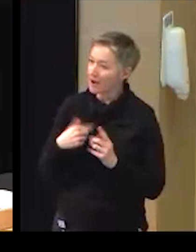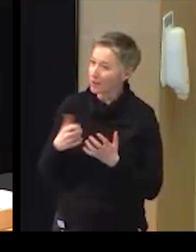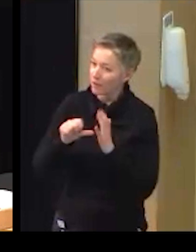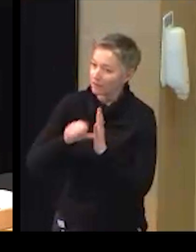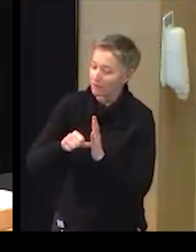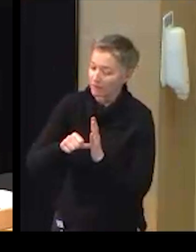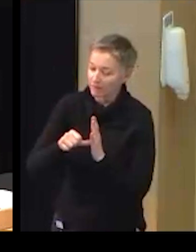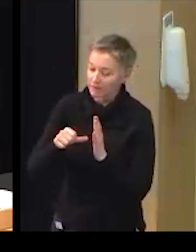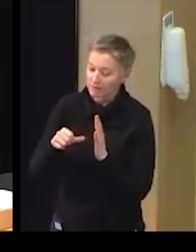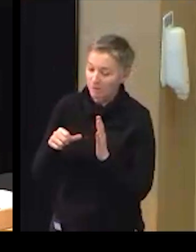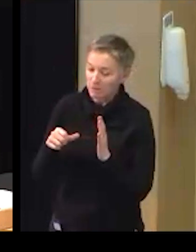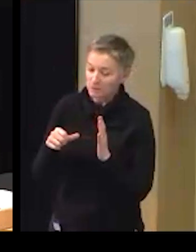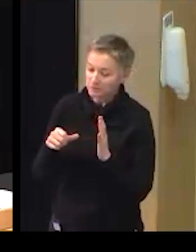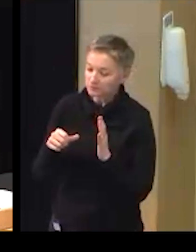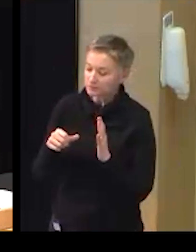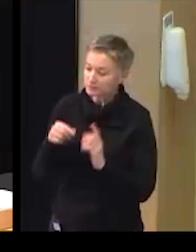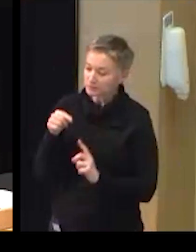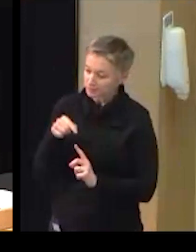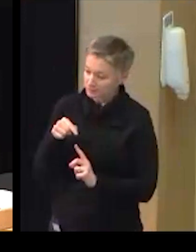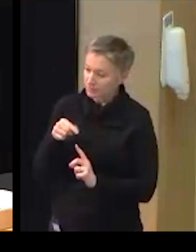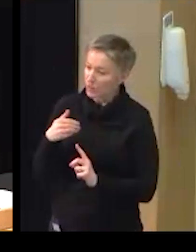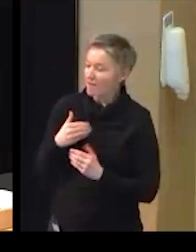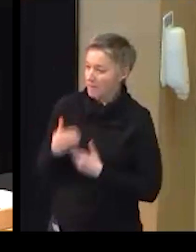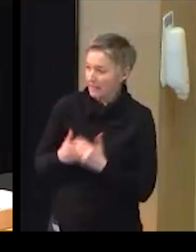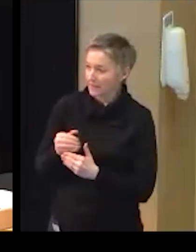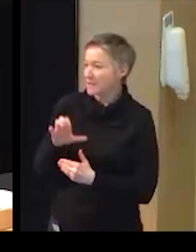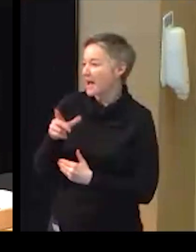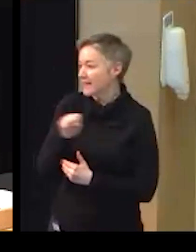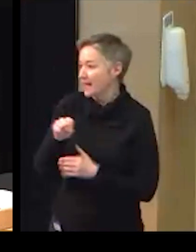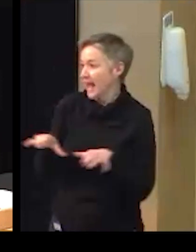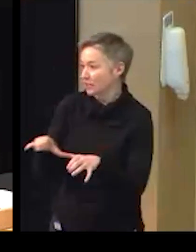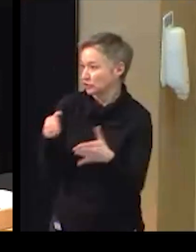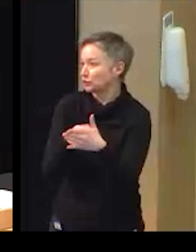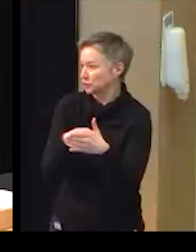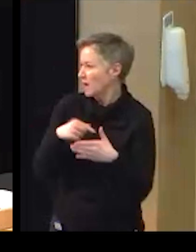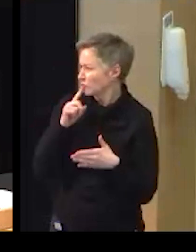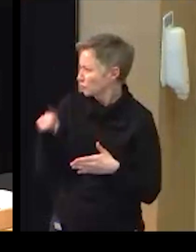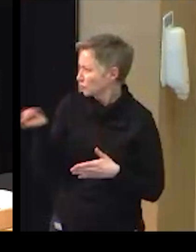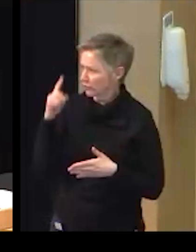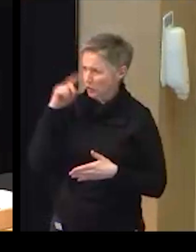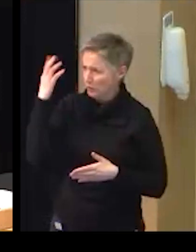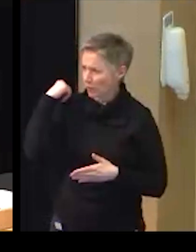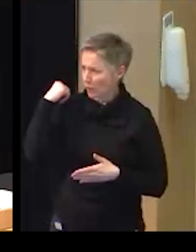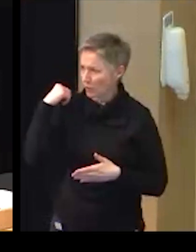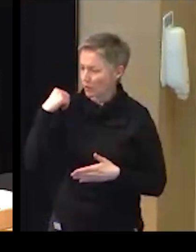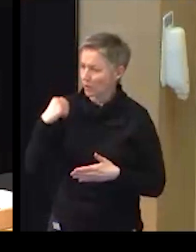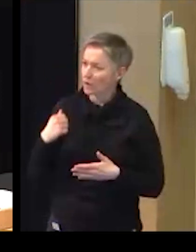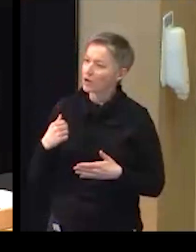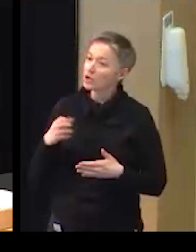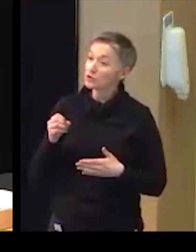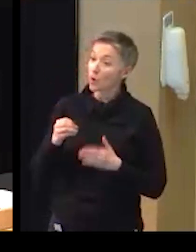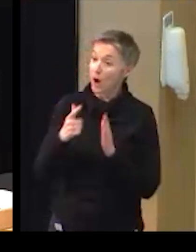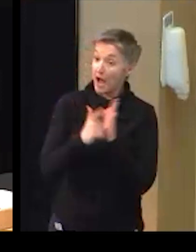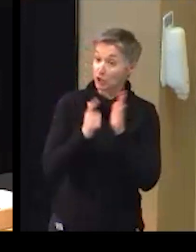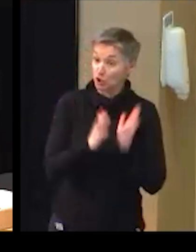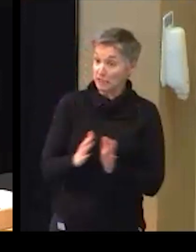stress that there is a mechanism called class actions. I'm sure you've heard of this, in which